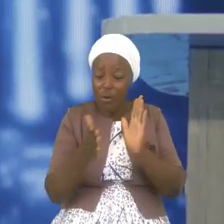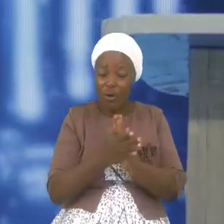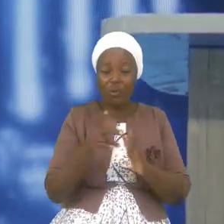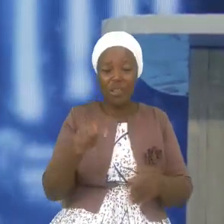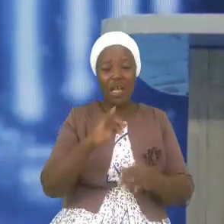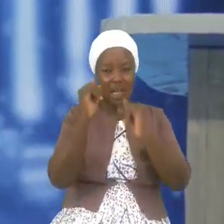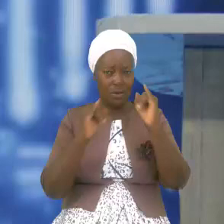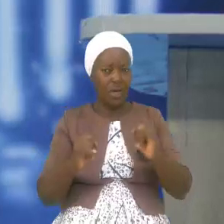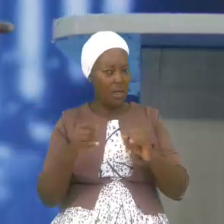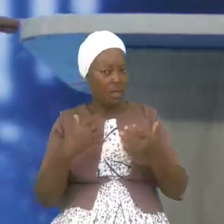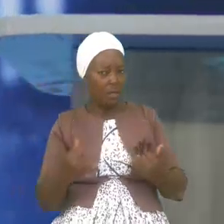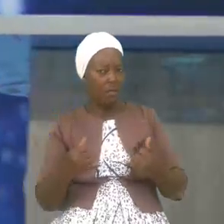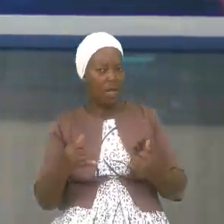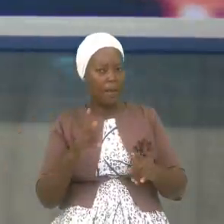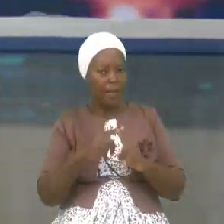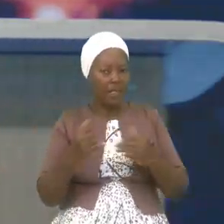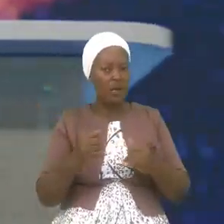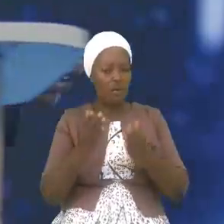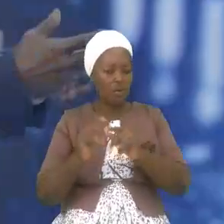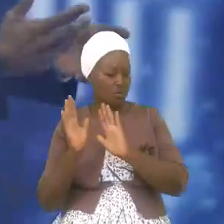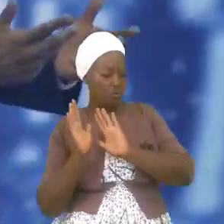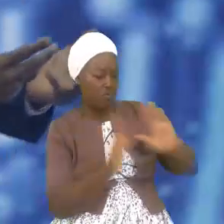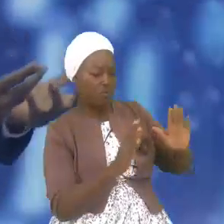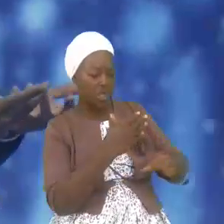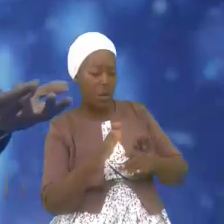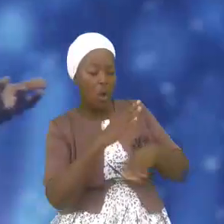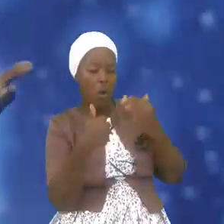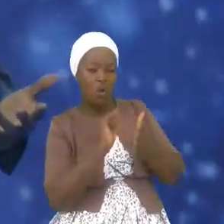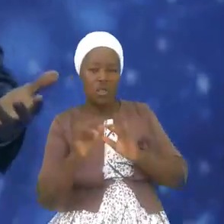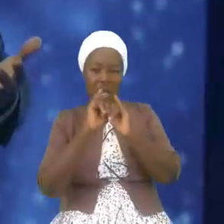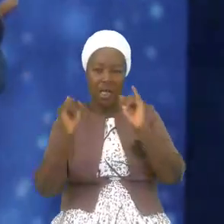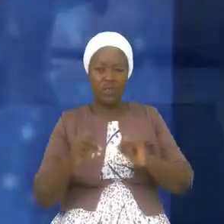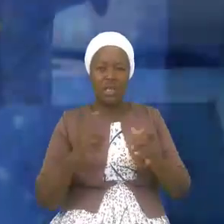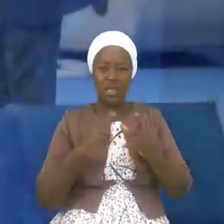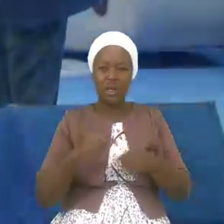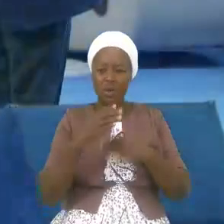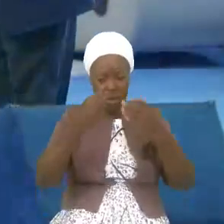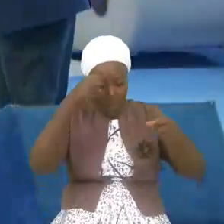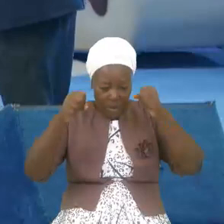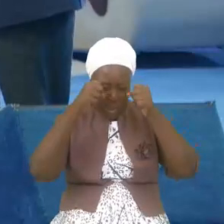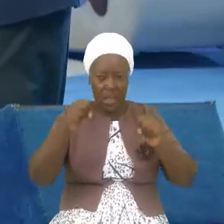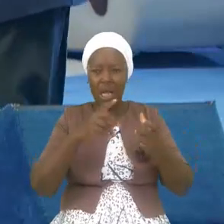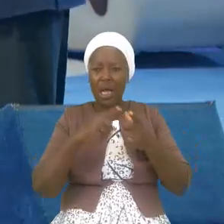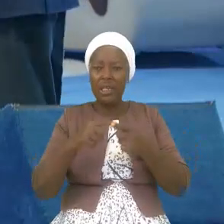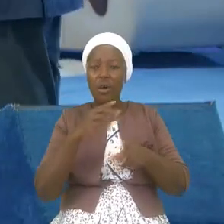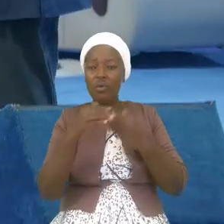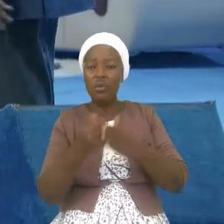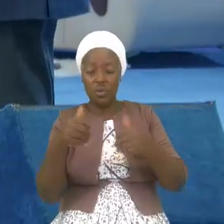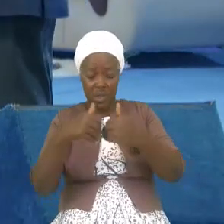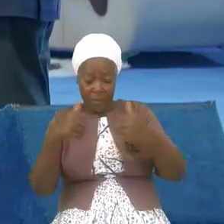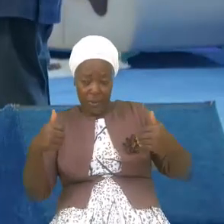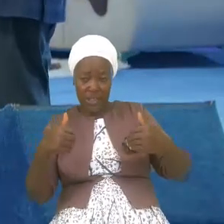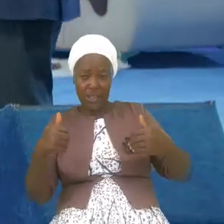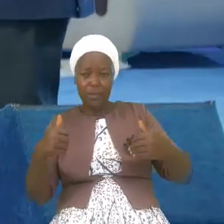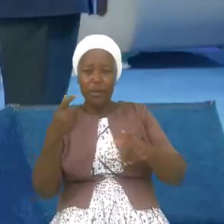the idols, all the covetousness. He wants to separate from the feast and the company of